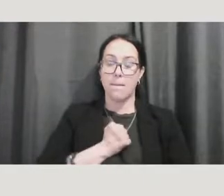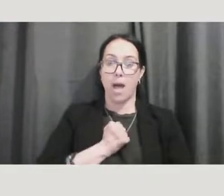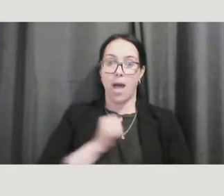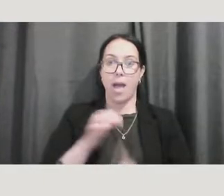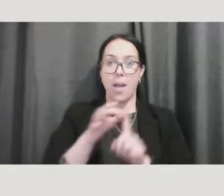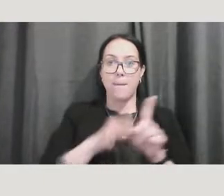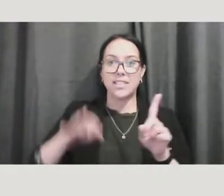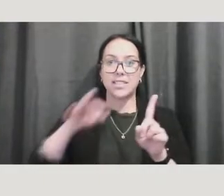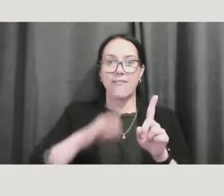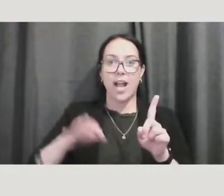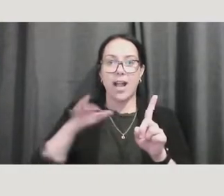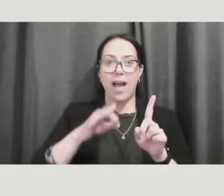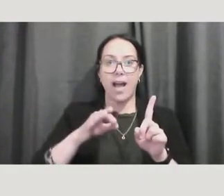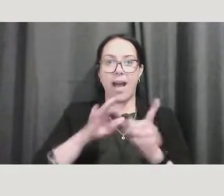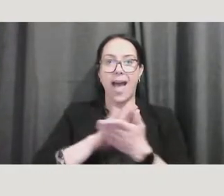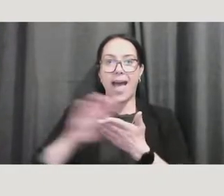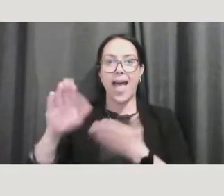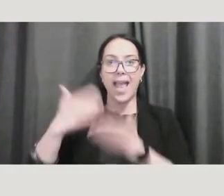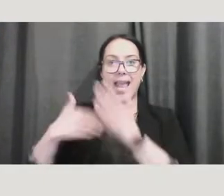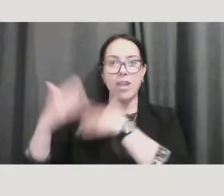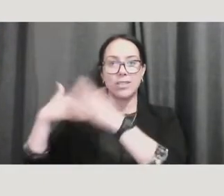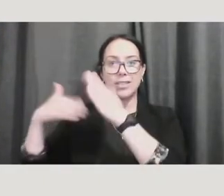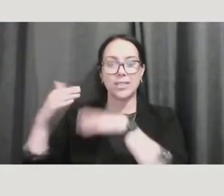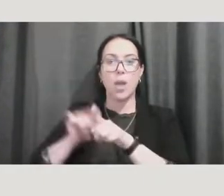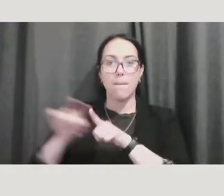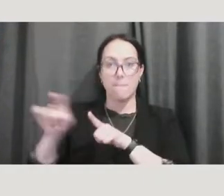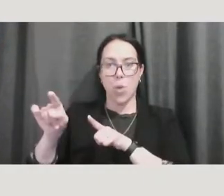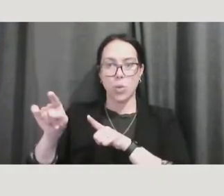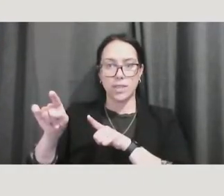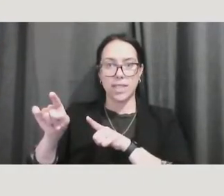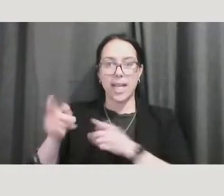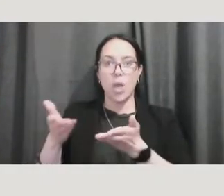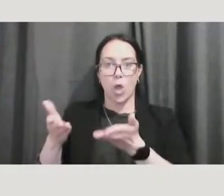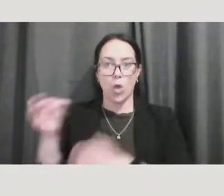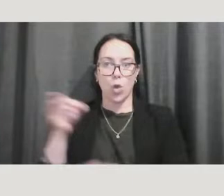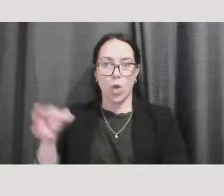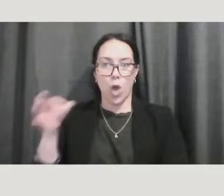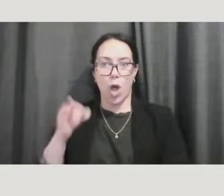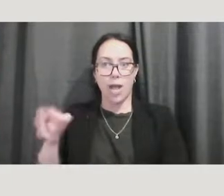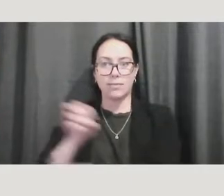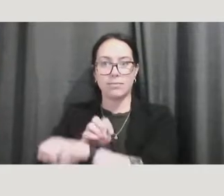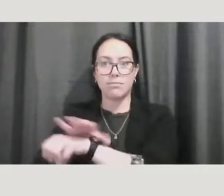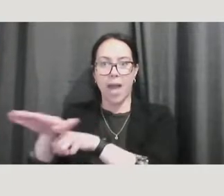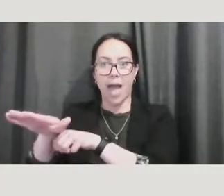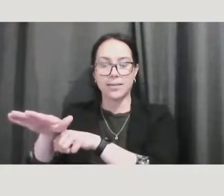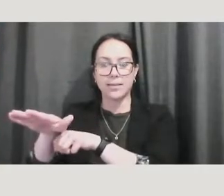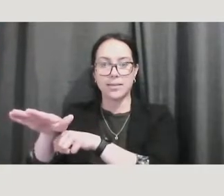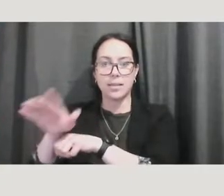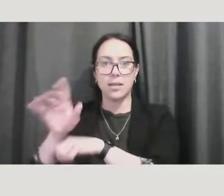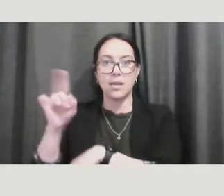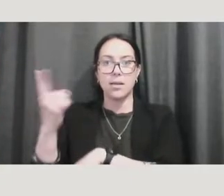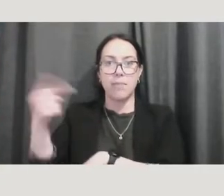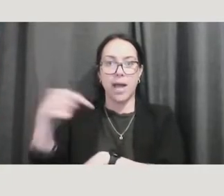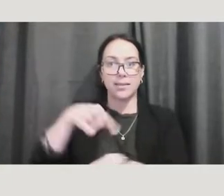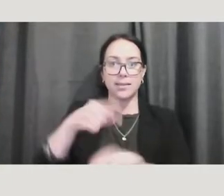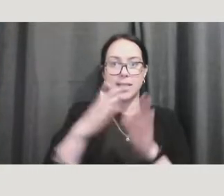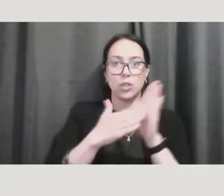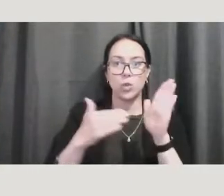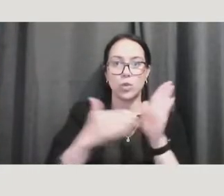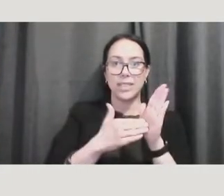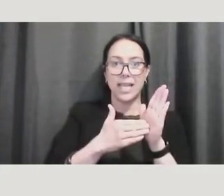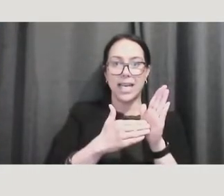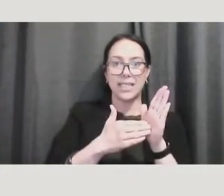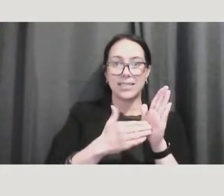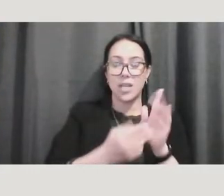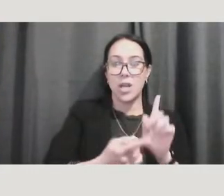Heritage actually at predominant cook Islander but um in New Zealand goes all the way